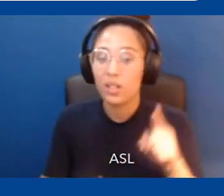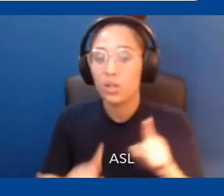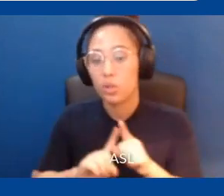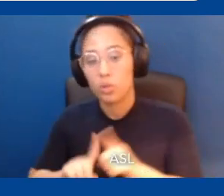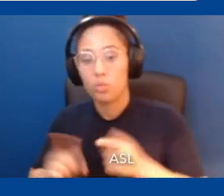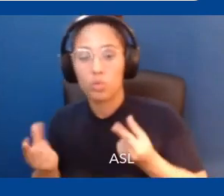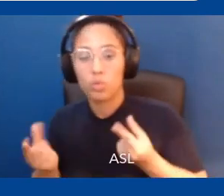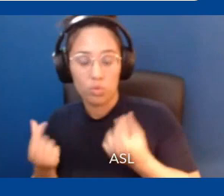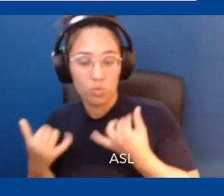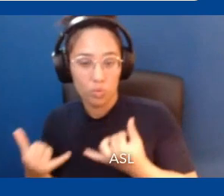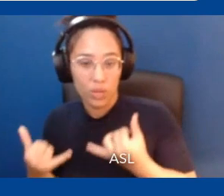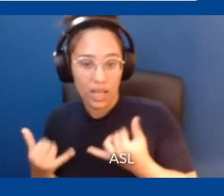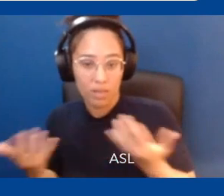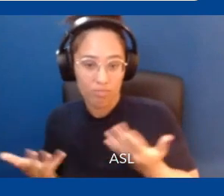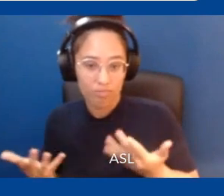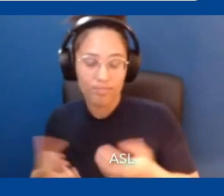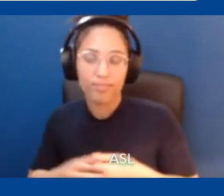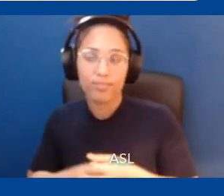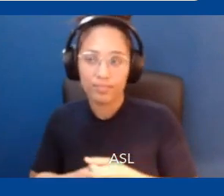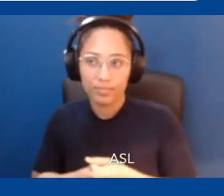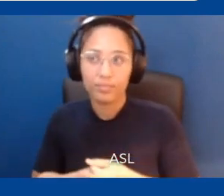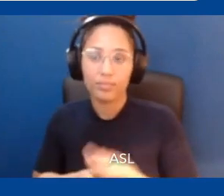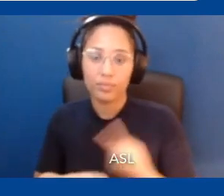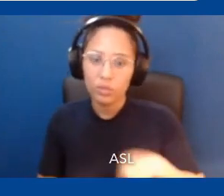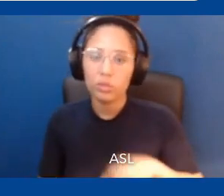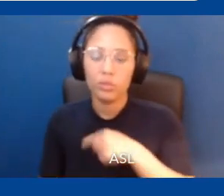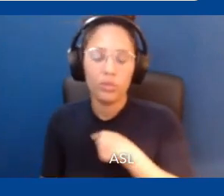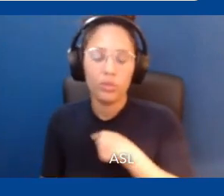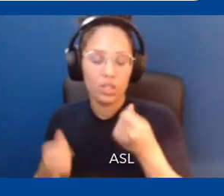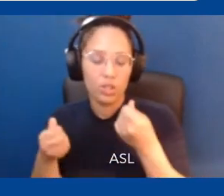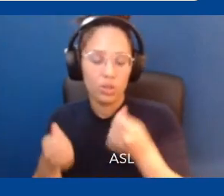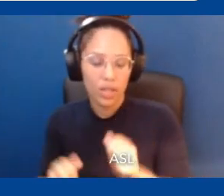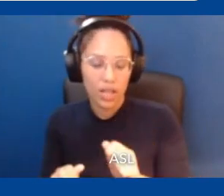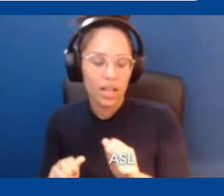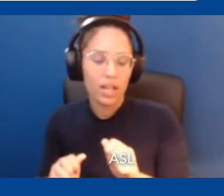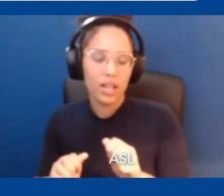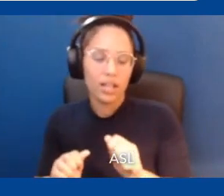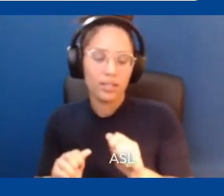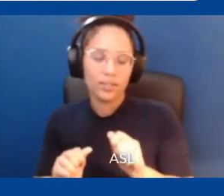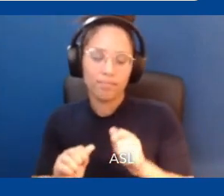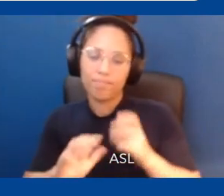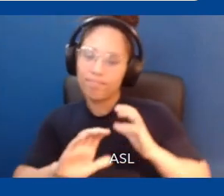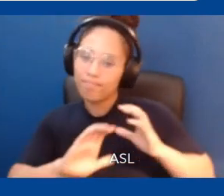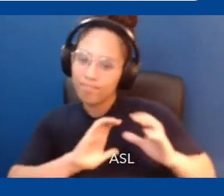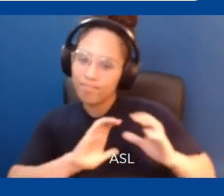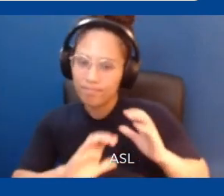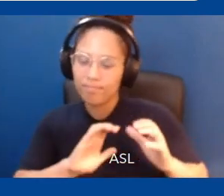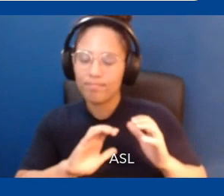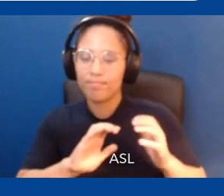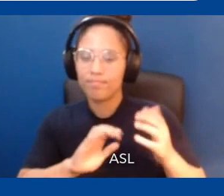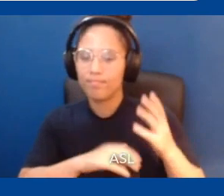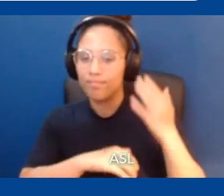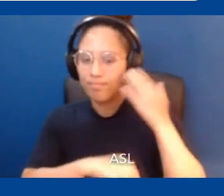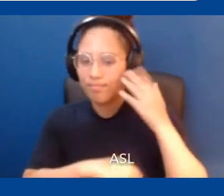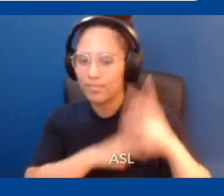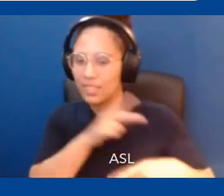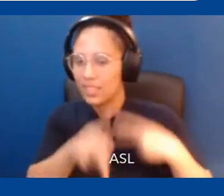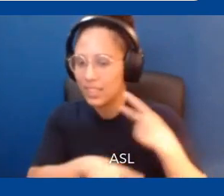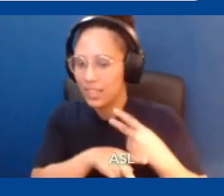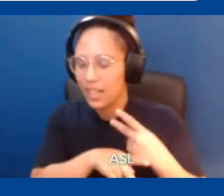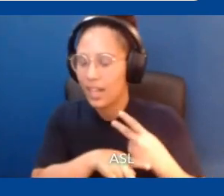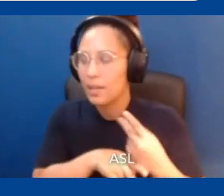like to communicate the type of sound